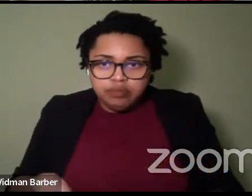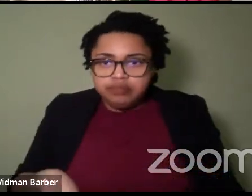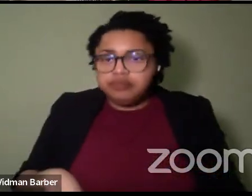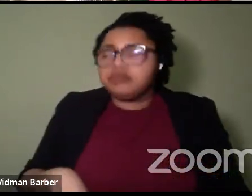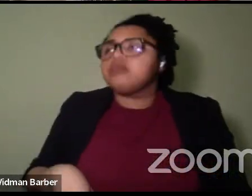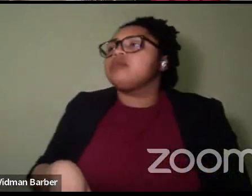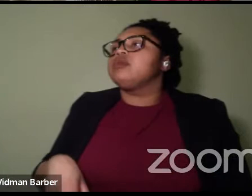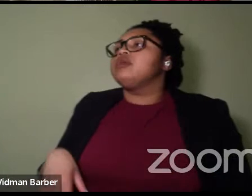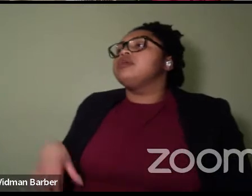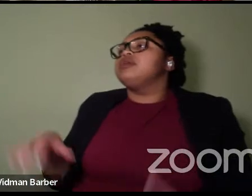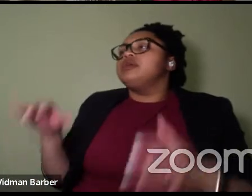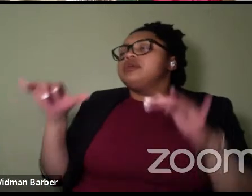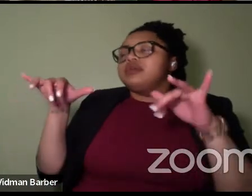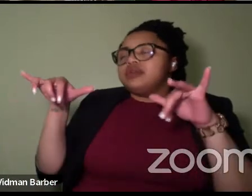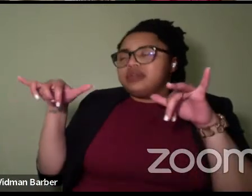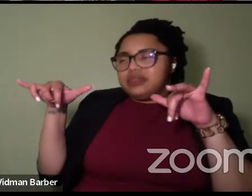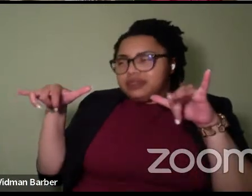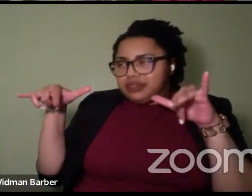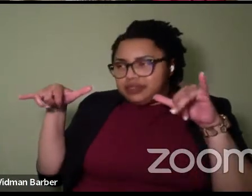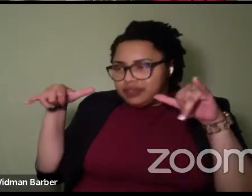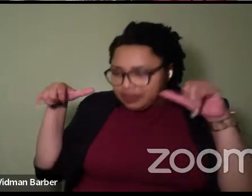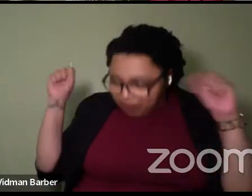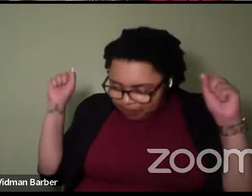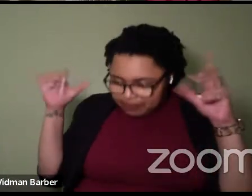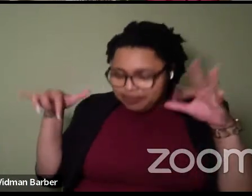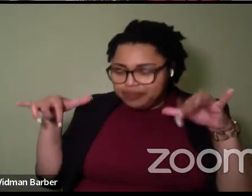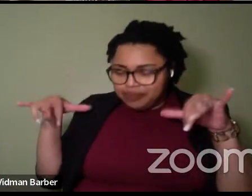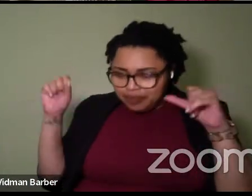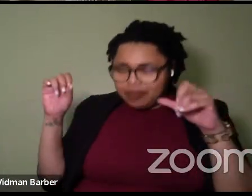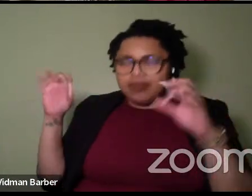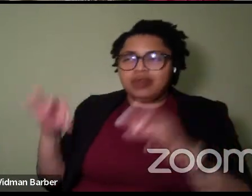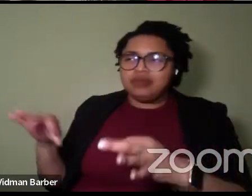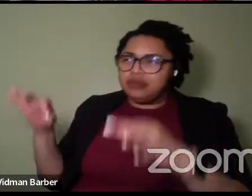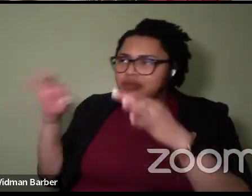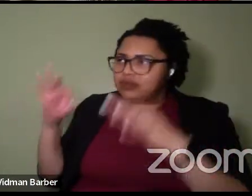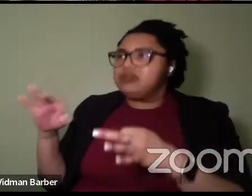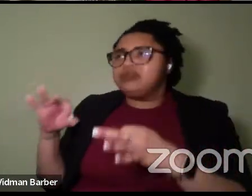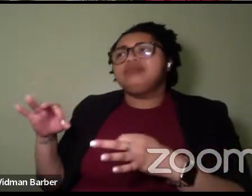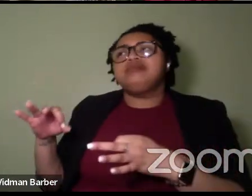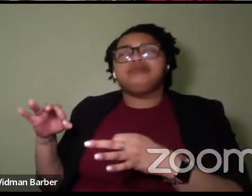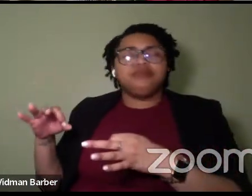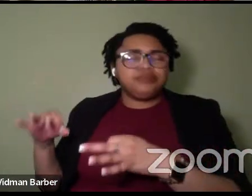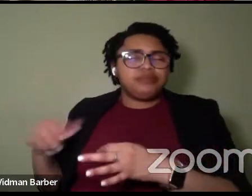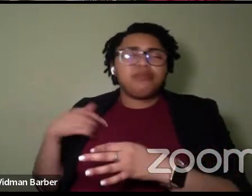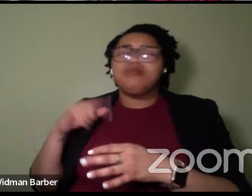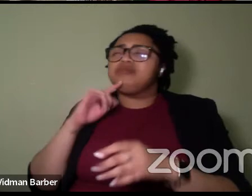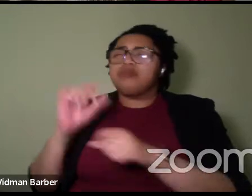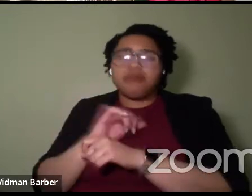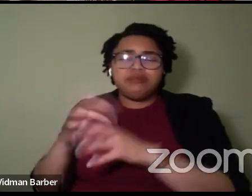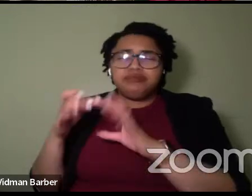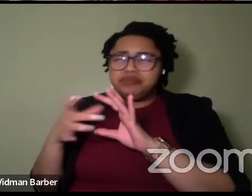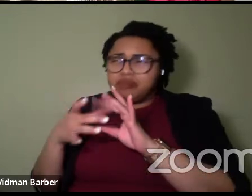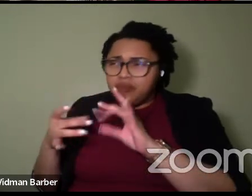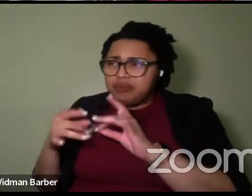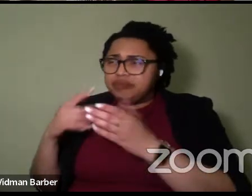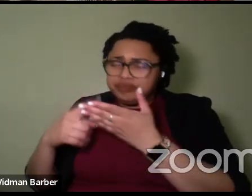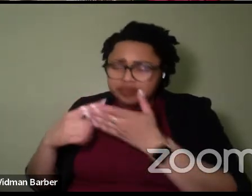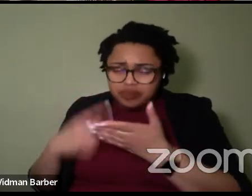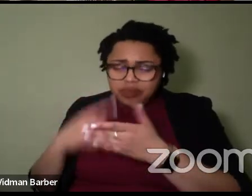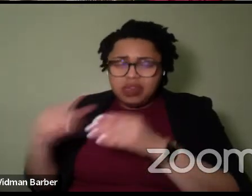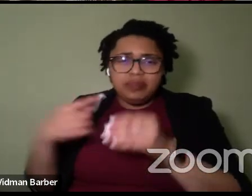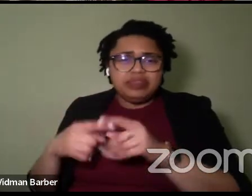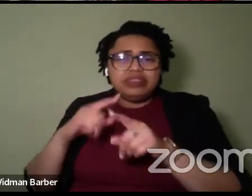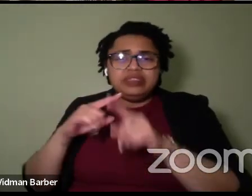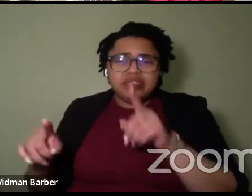yes, okay. You hit exactly where I really wanted to go to, is these obstacles that here we are,